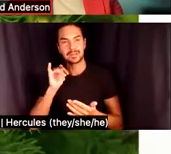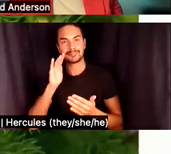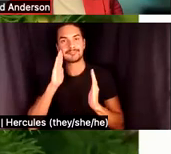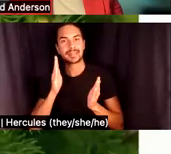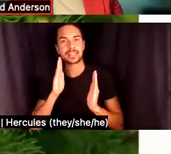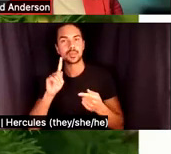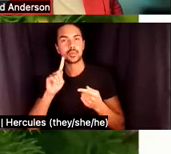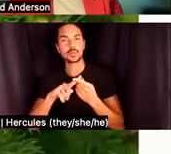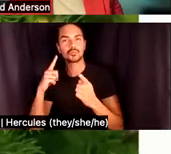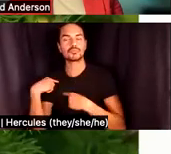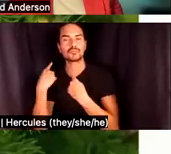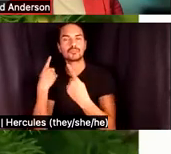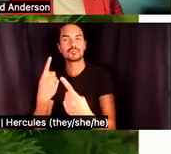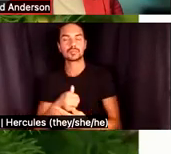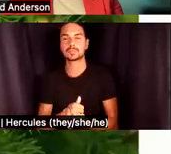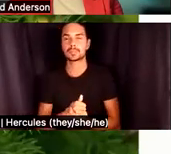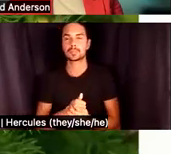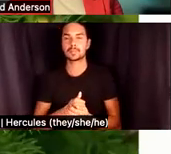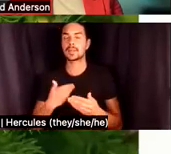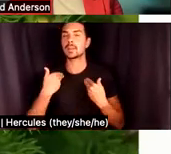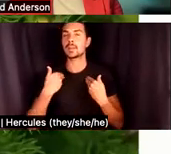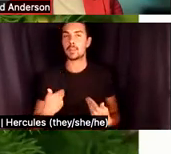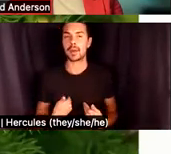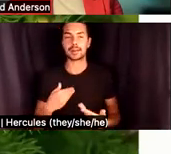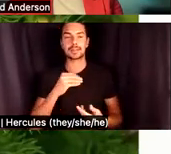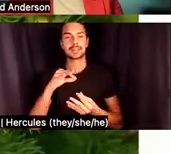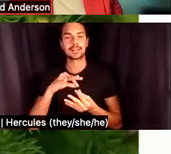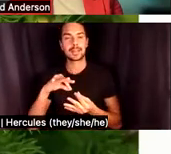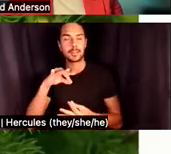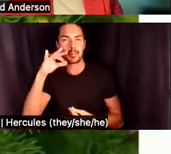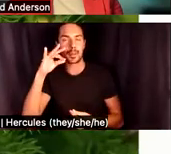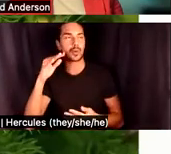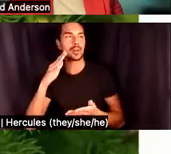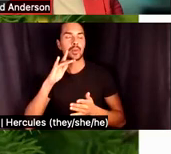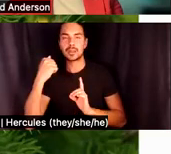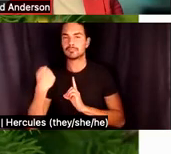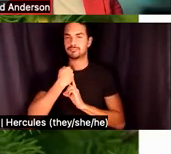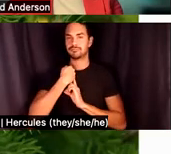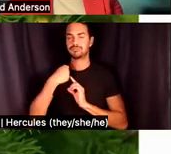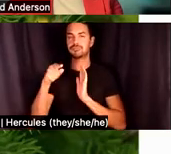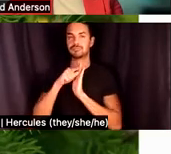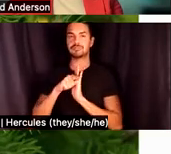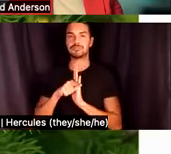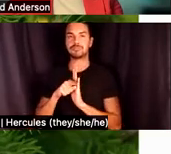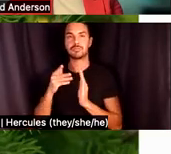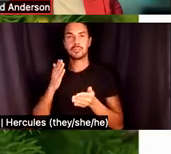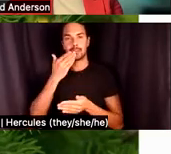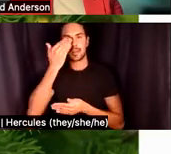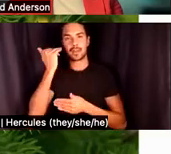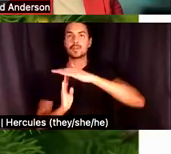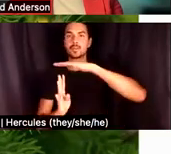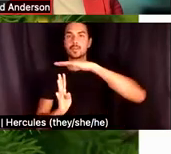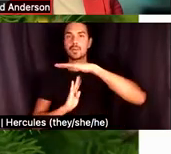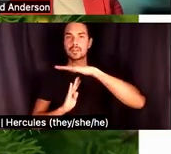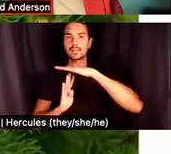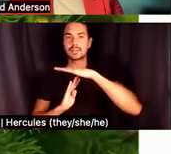that is done to the body, to the spirit, through the trafficking and through the violence that is being